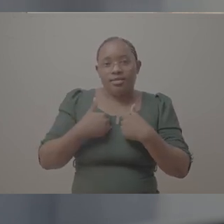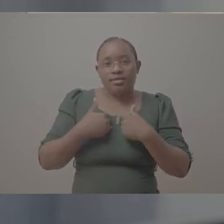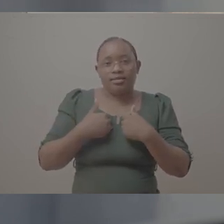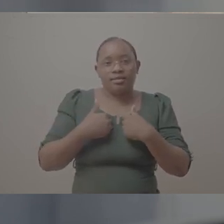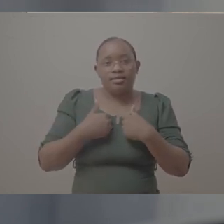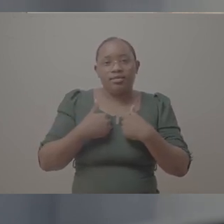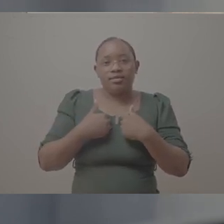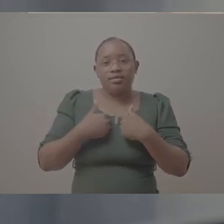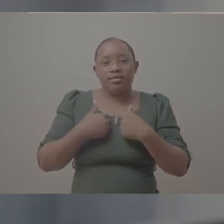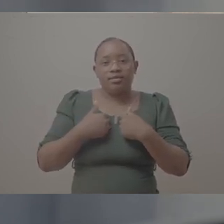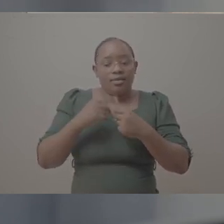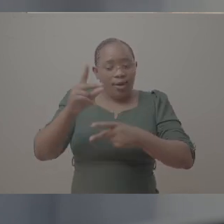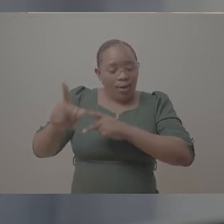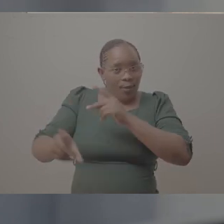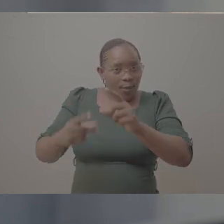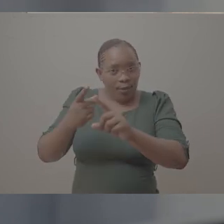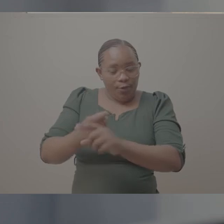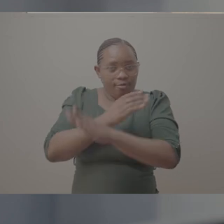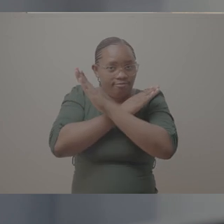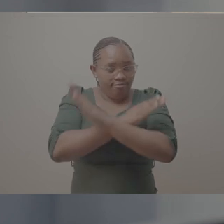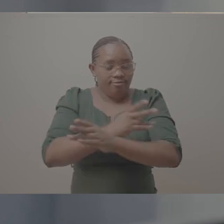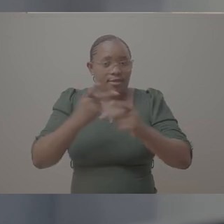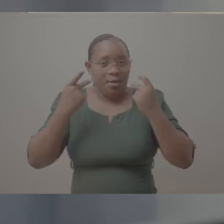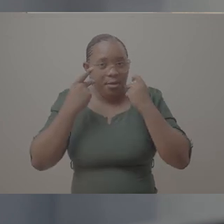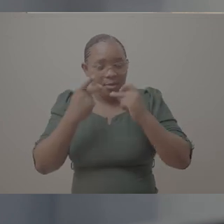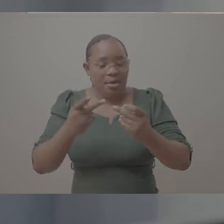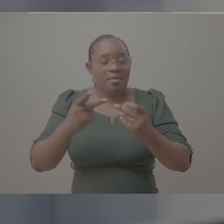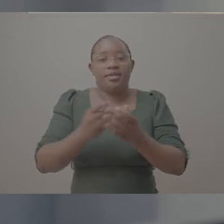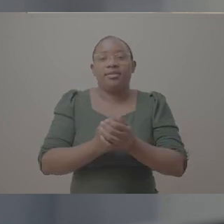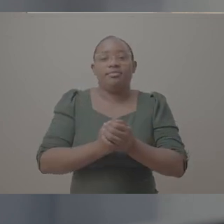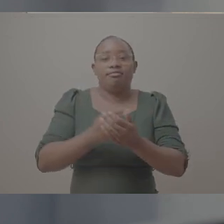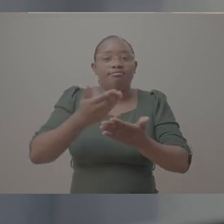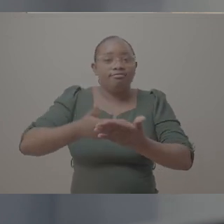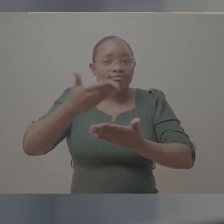delegated authority from the Zambia Public Procurement Authority.